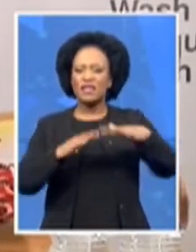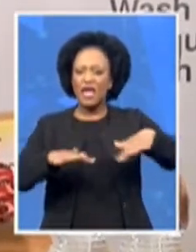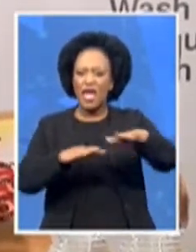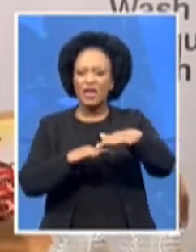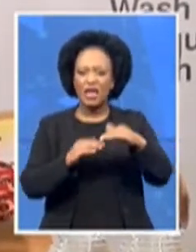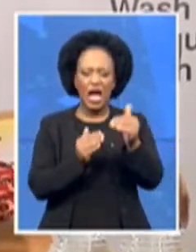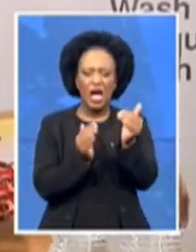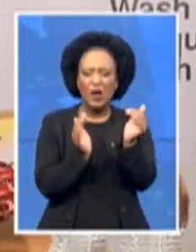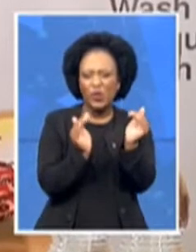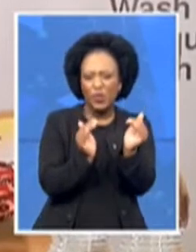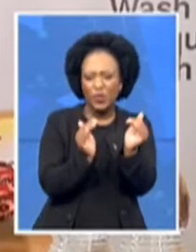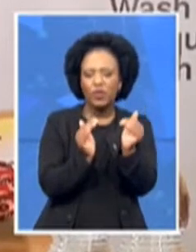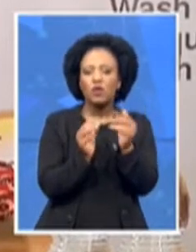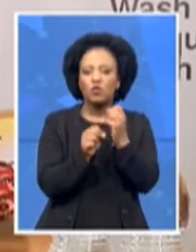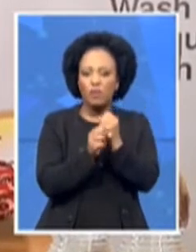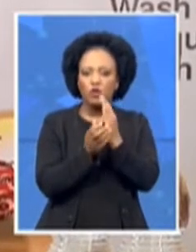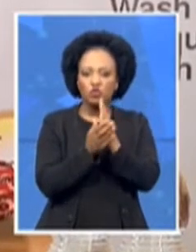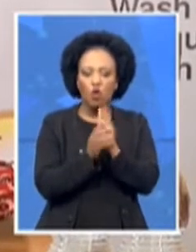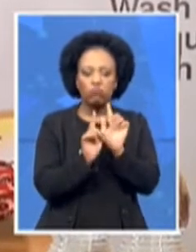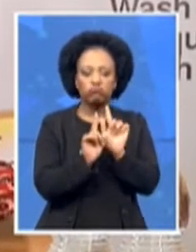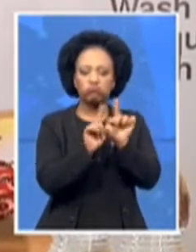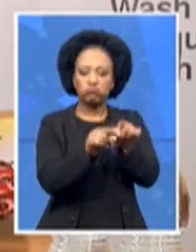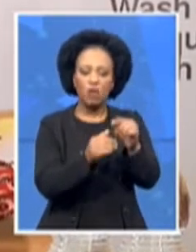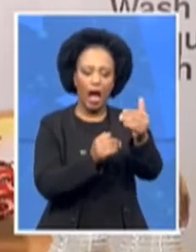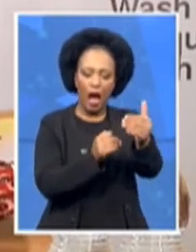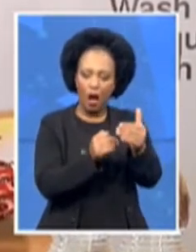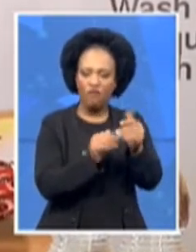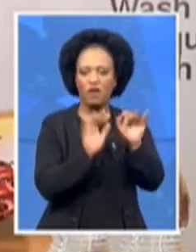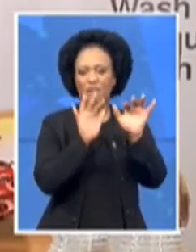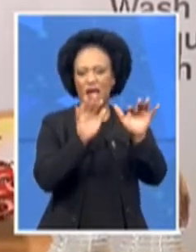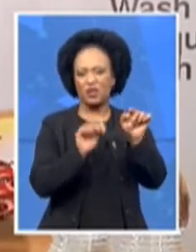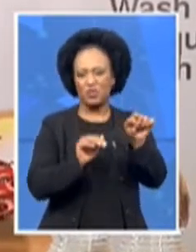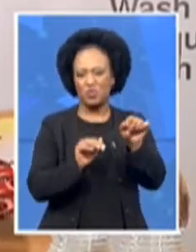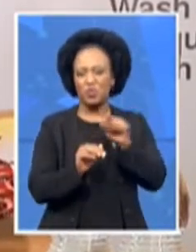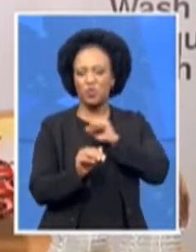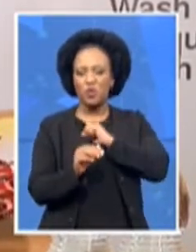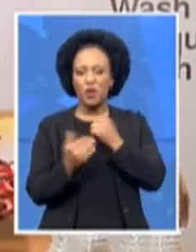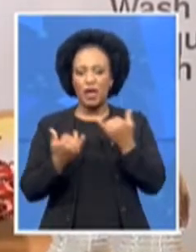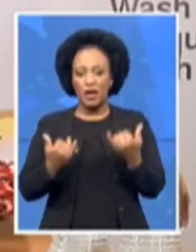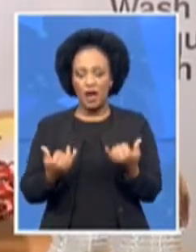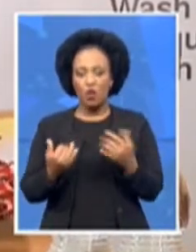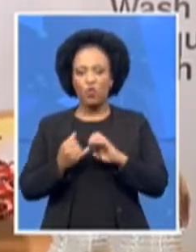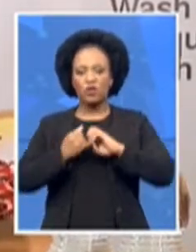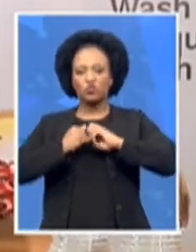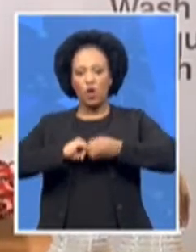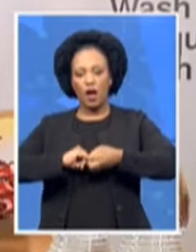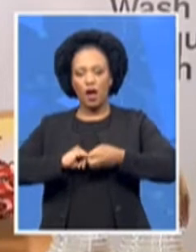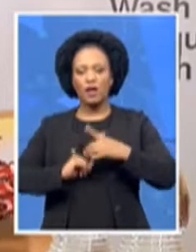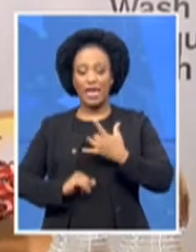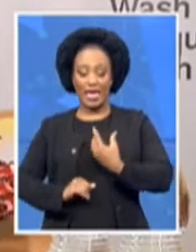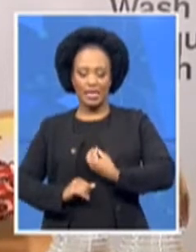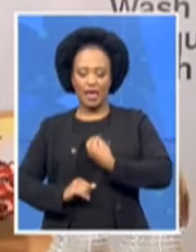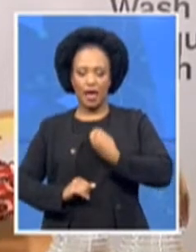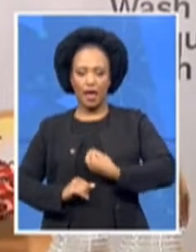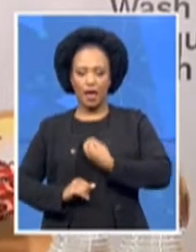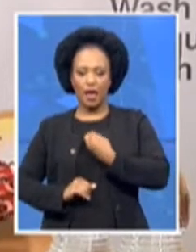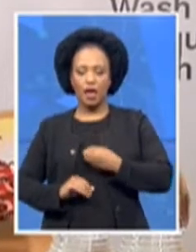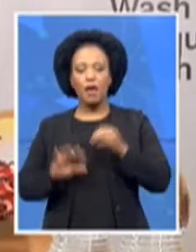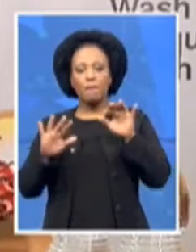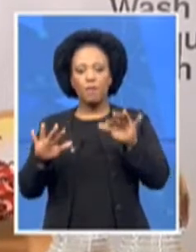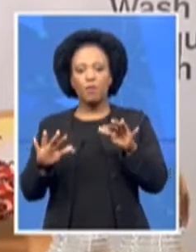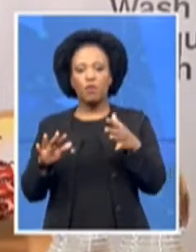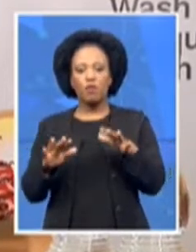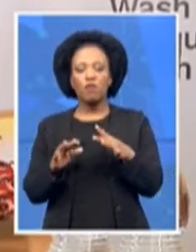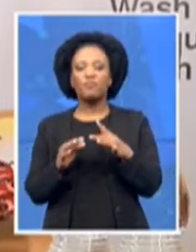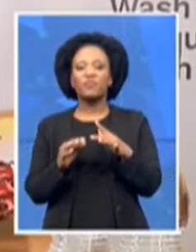are, apart from the fact that we are trying to get the younger generations in car washes and even in the taxi rides during the